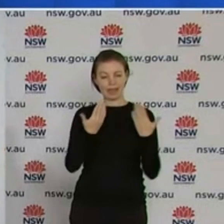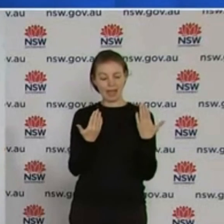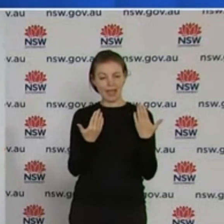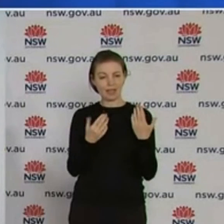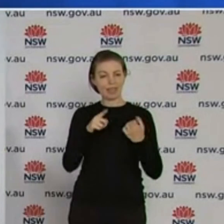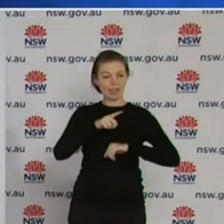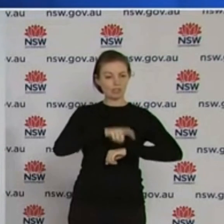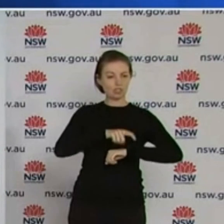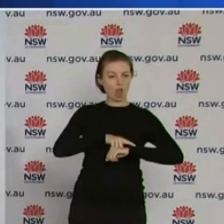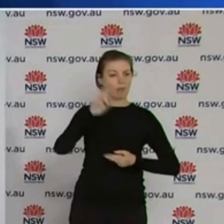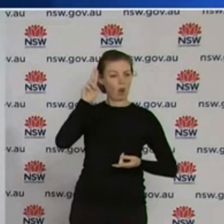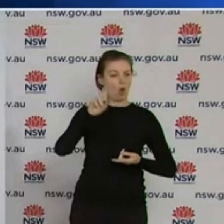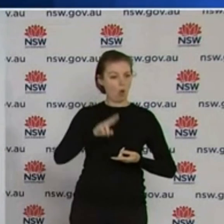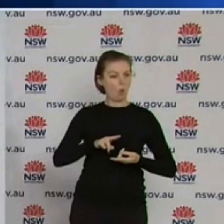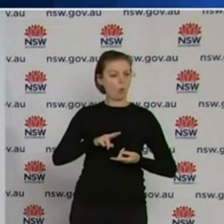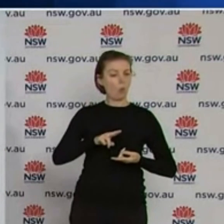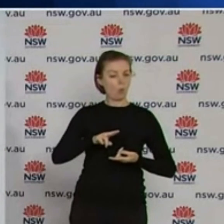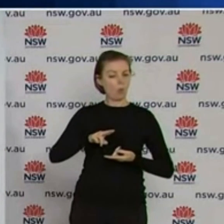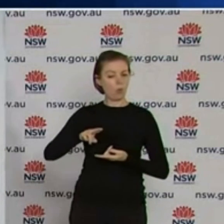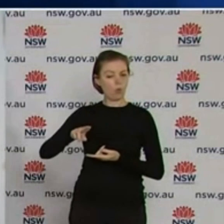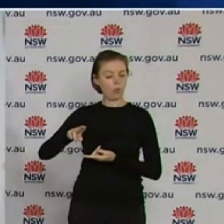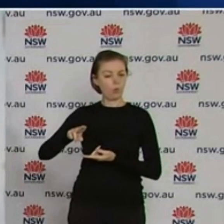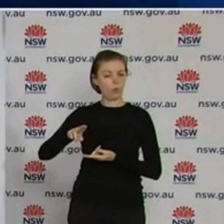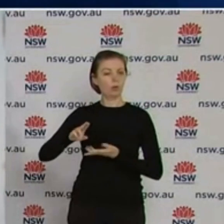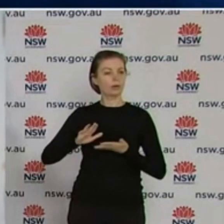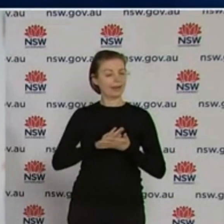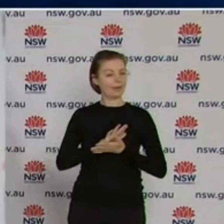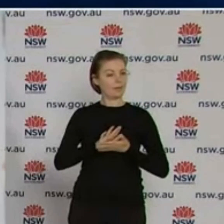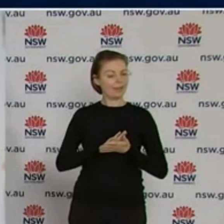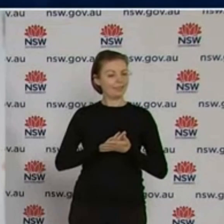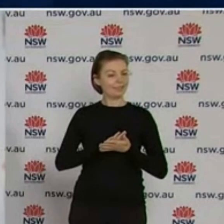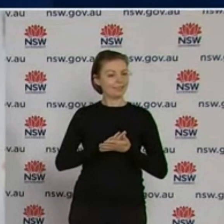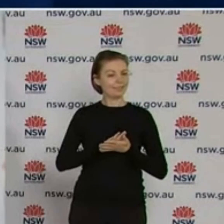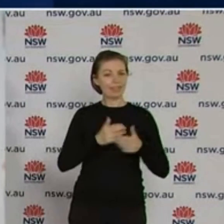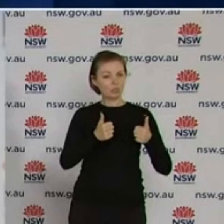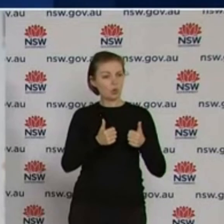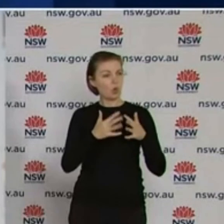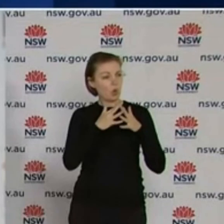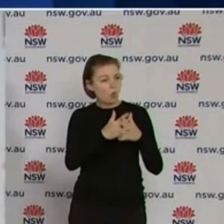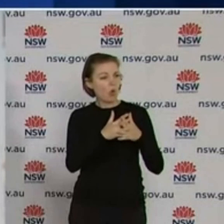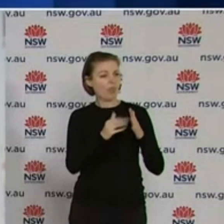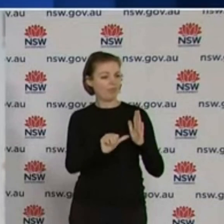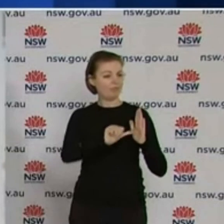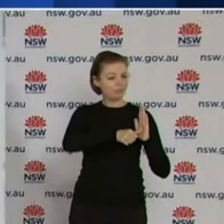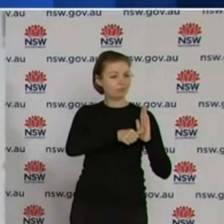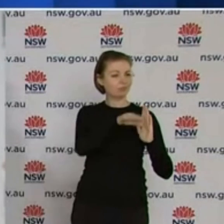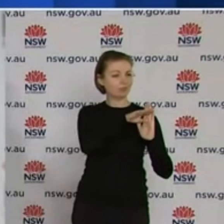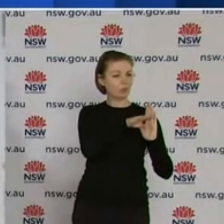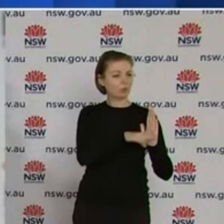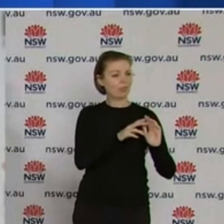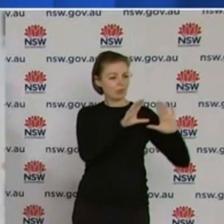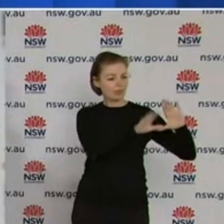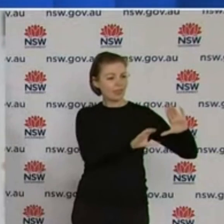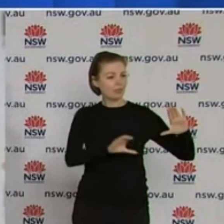to keep those case numbers so low has prevented us from having doubling or tripling of case numbers as we've seen in other places.